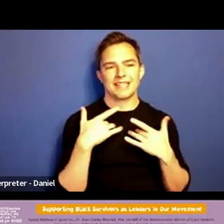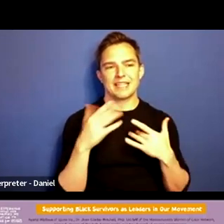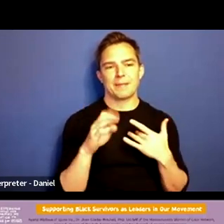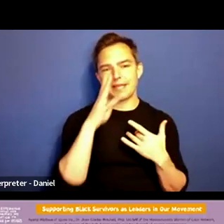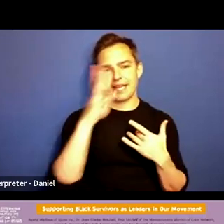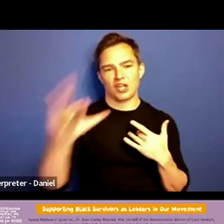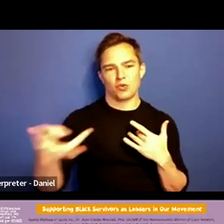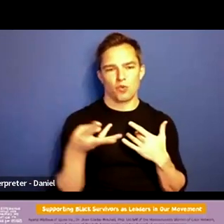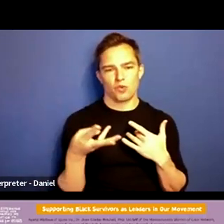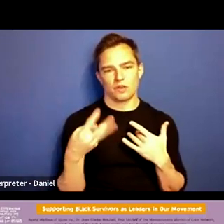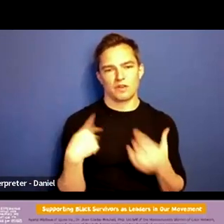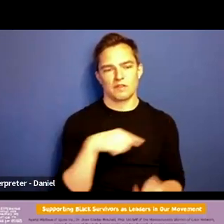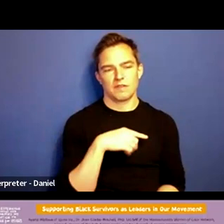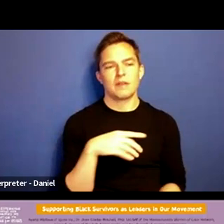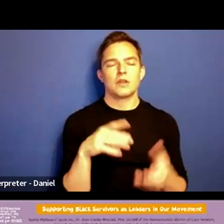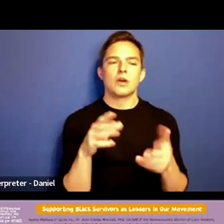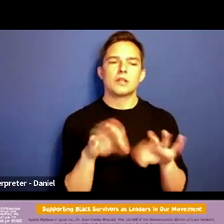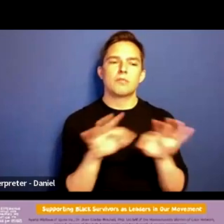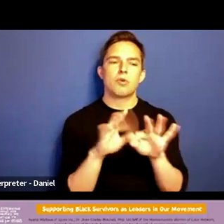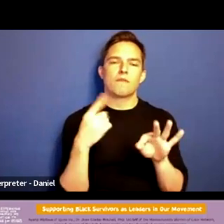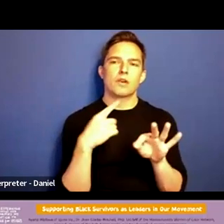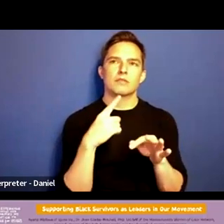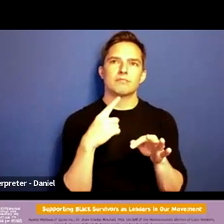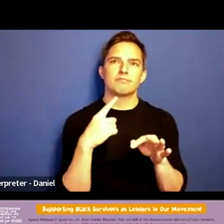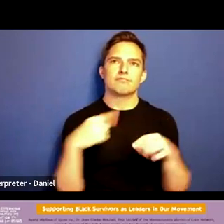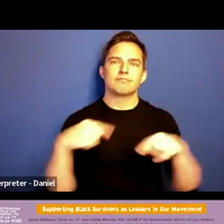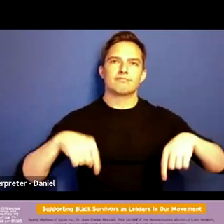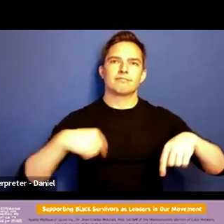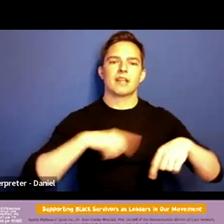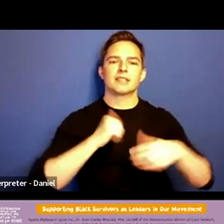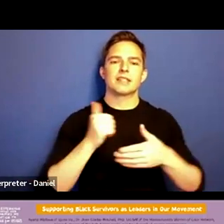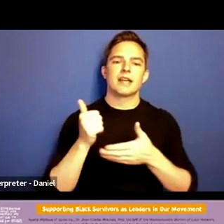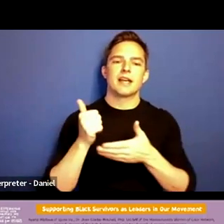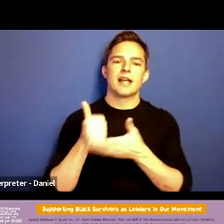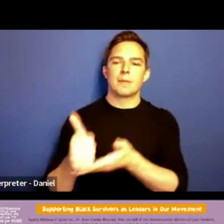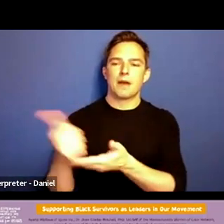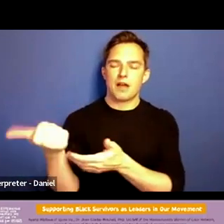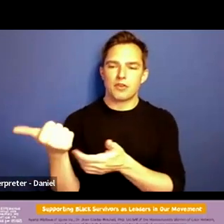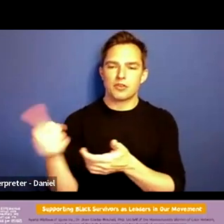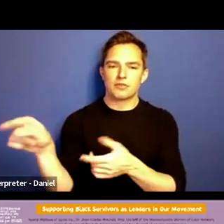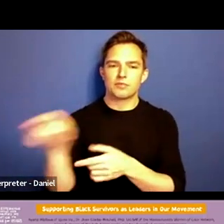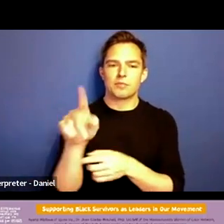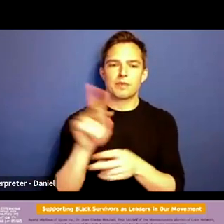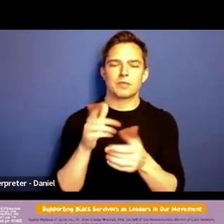important for us to be committed, or get others to help us to be committed to the work.